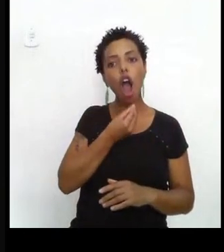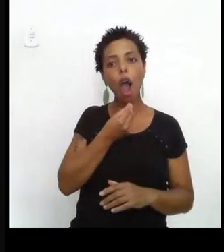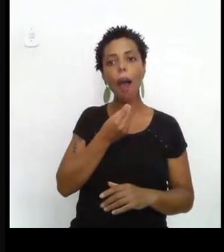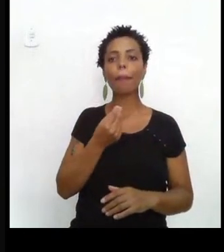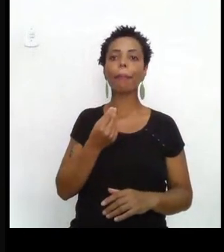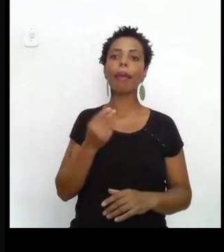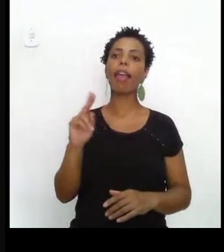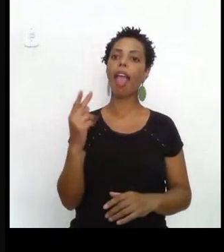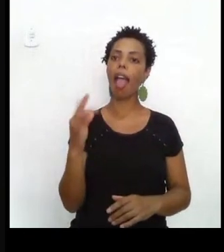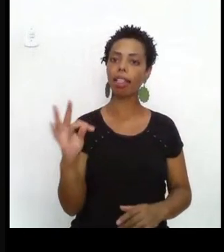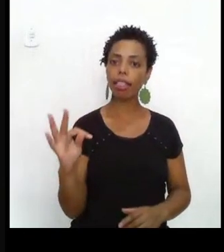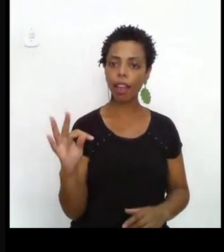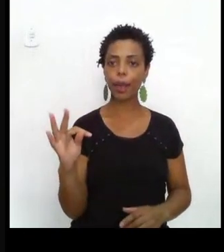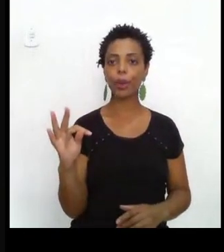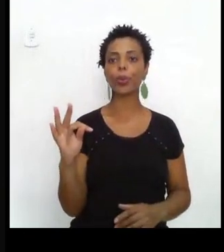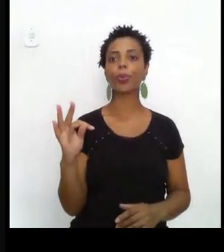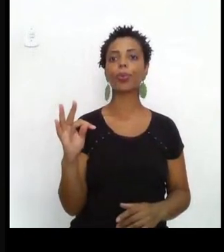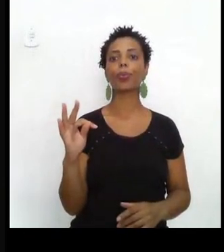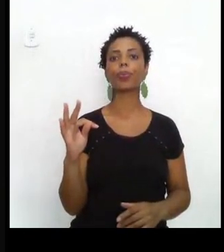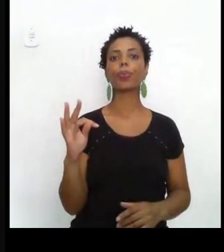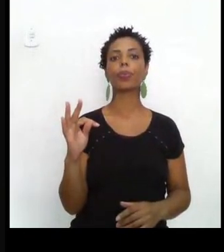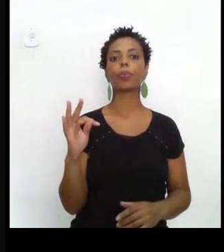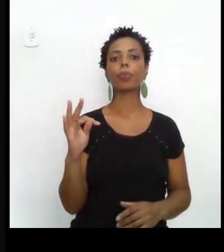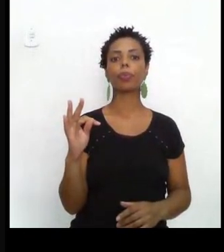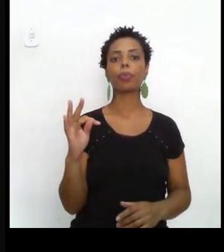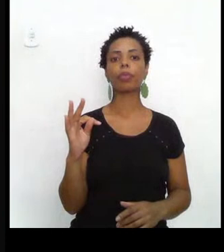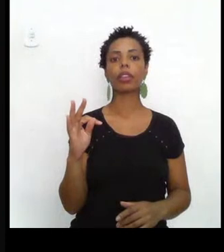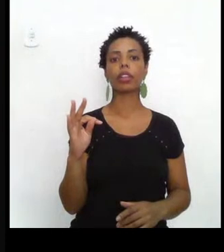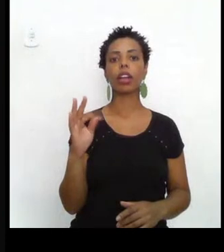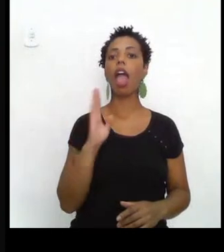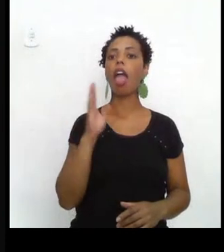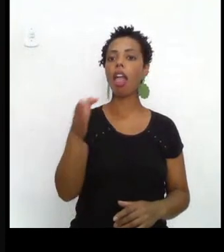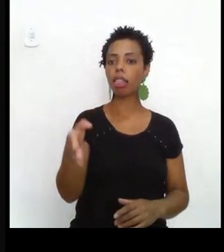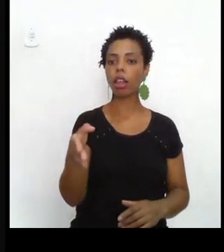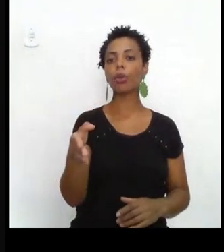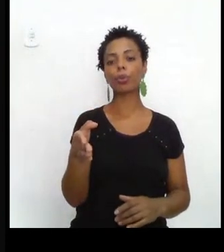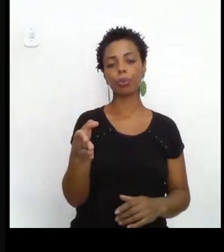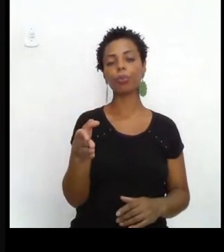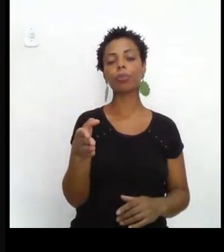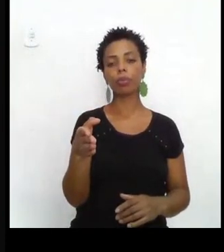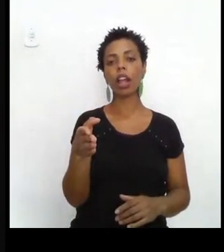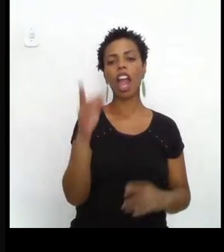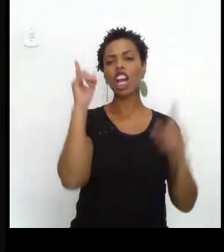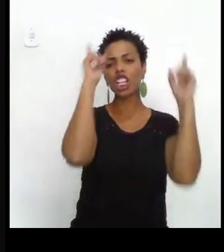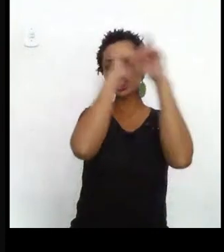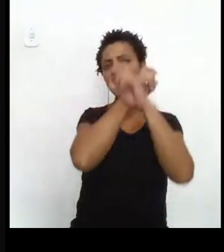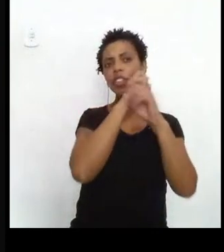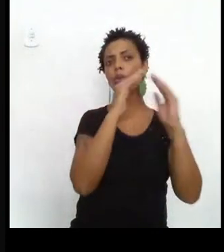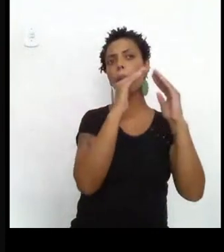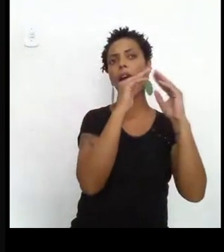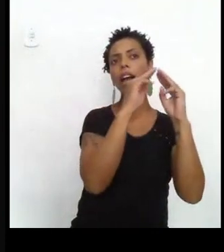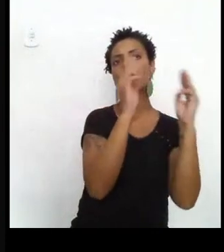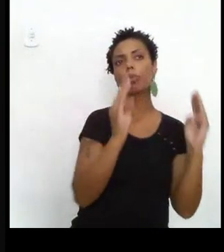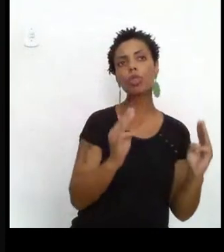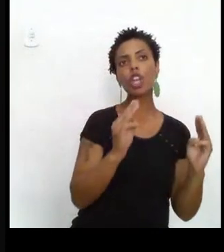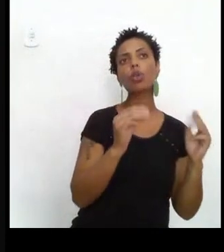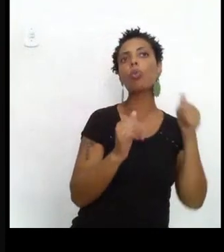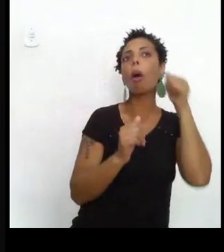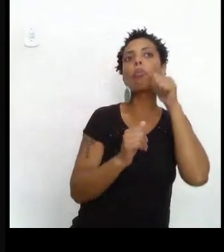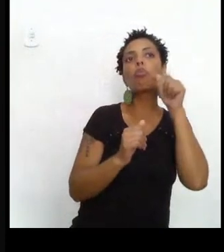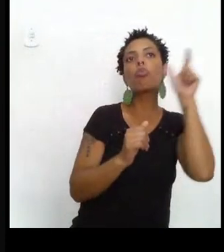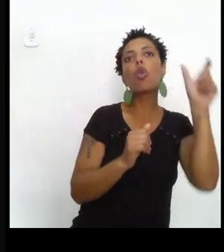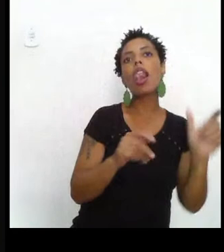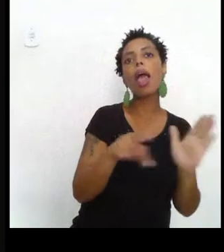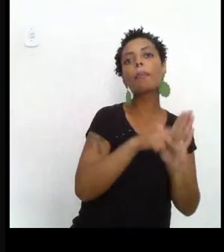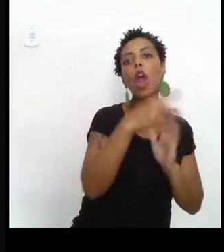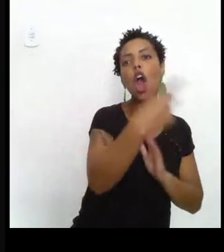and Urban Space which always wanna spend my Nights and